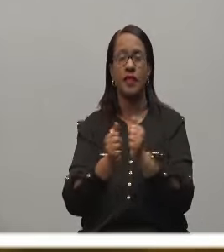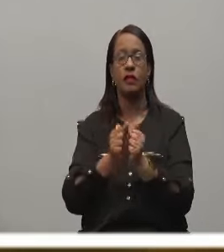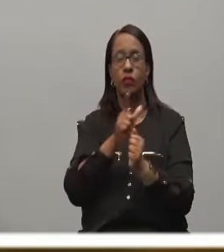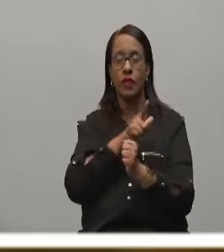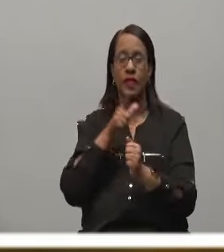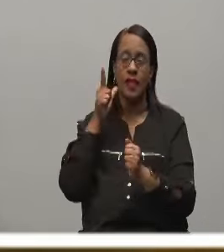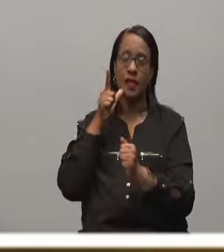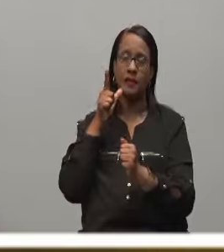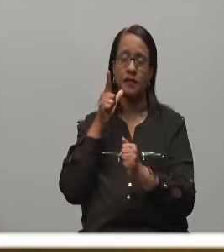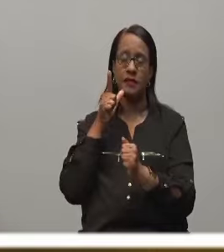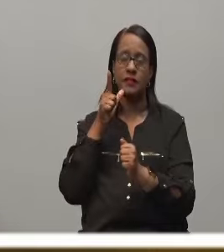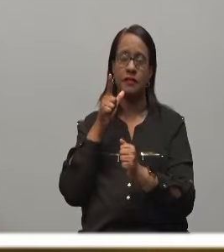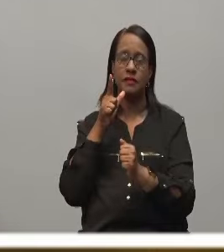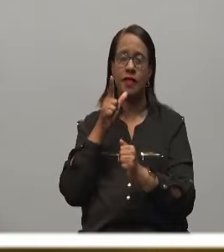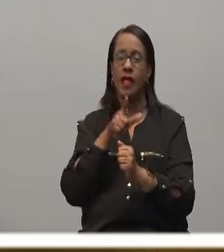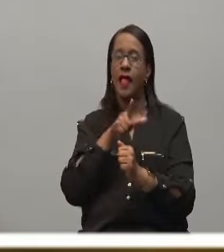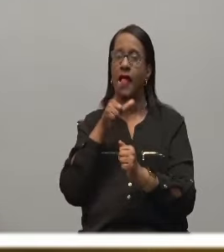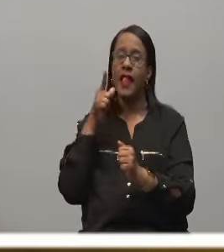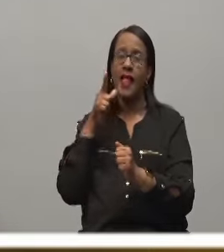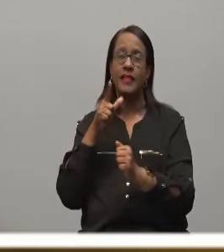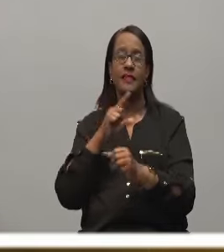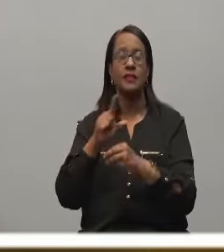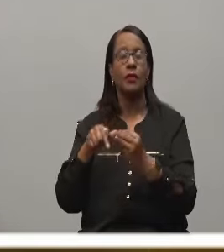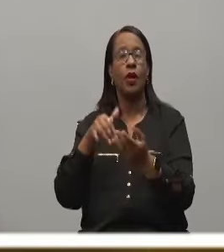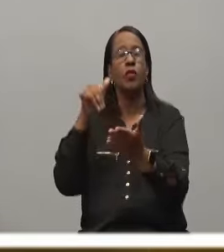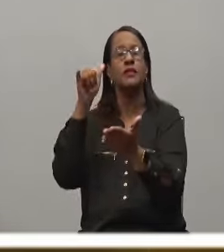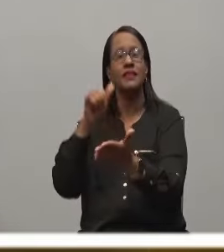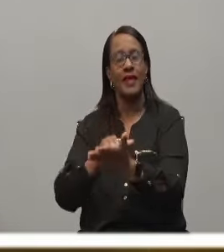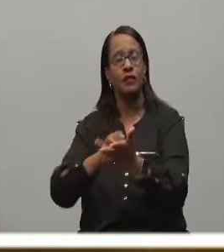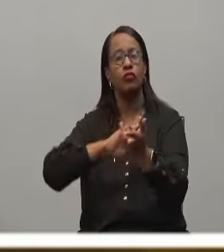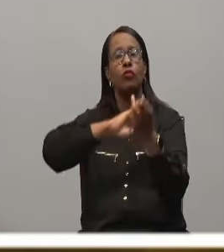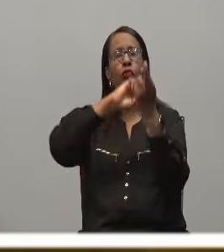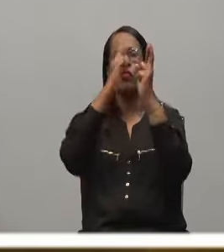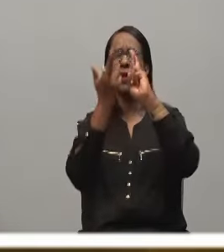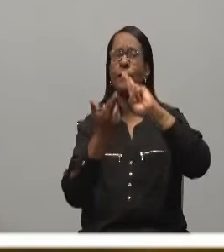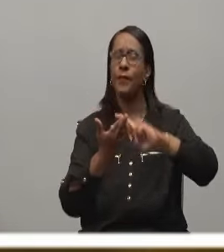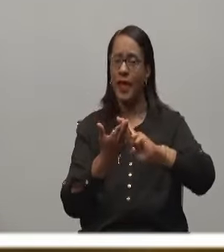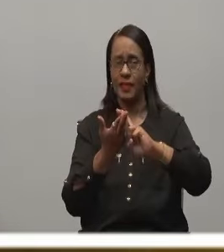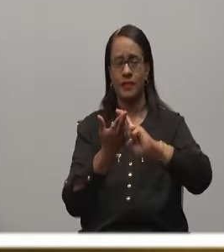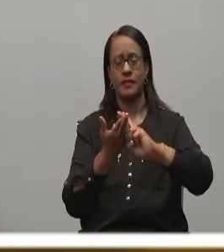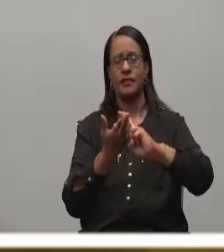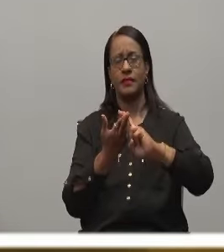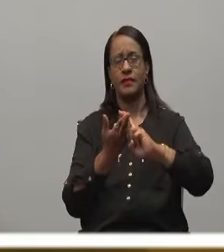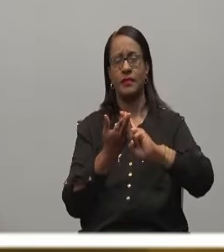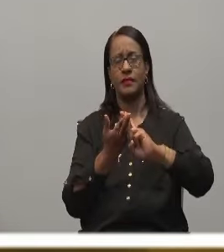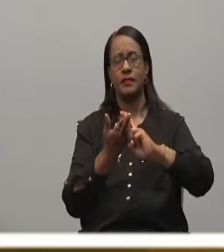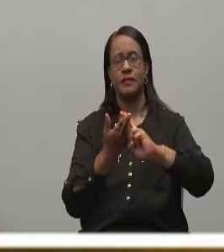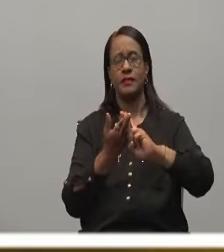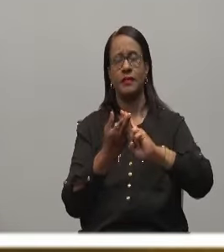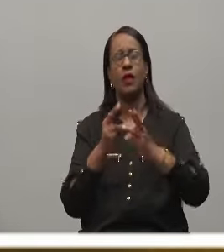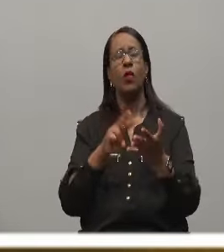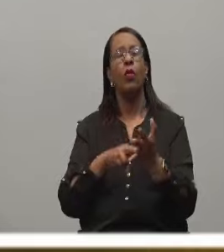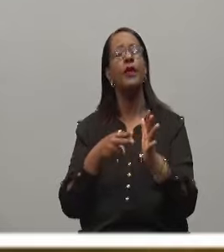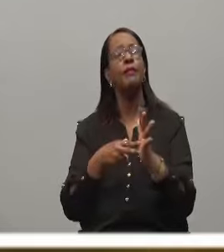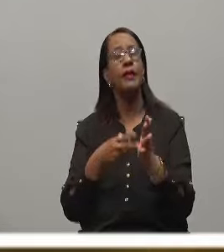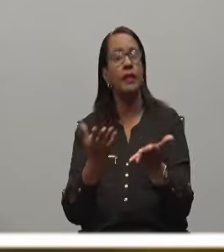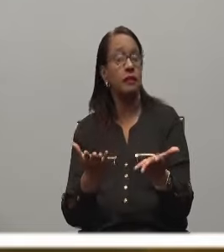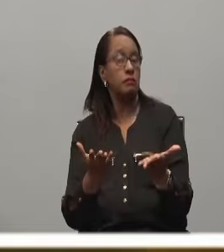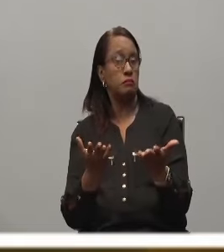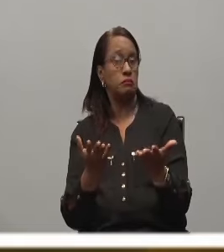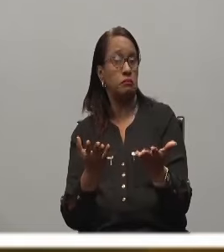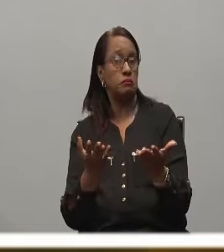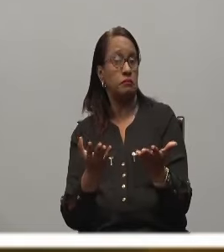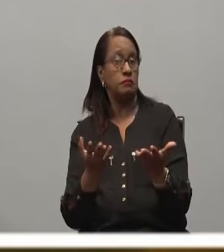really what Lent is most about. Repent. What does that mean? It literally